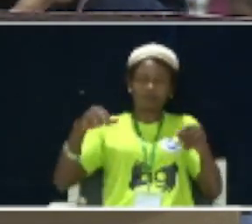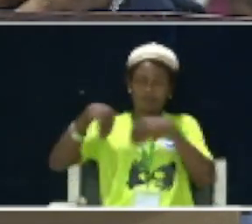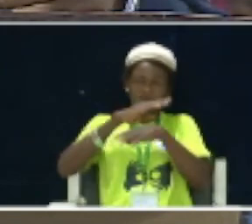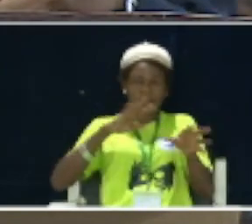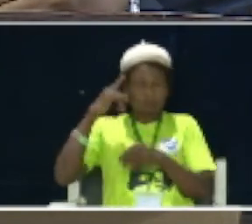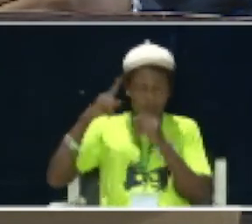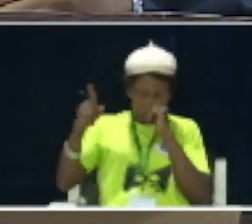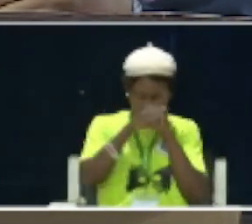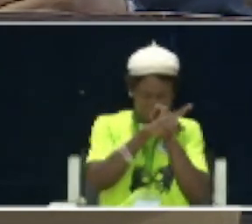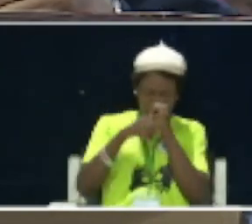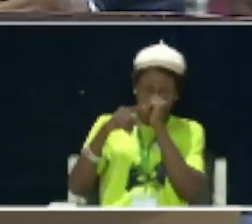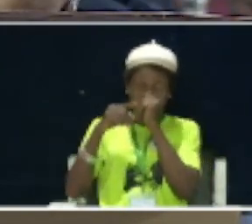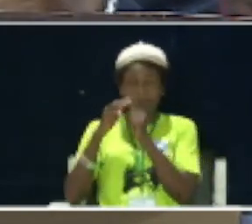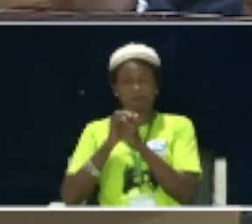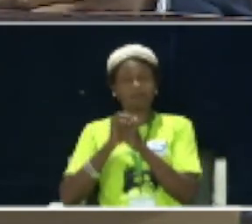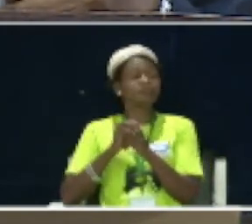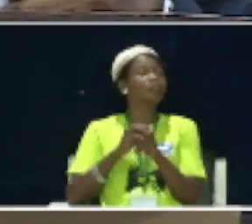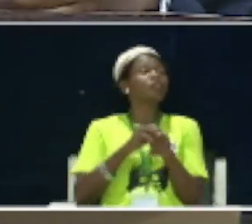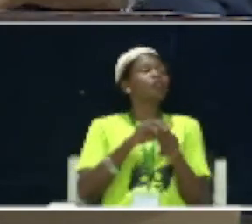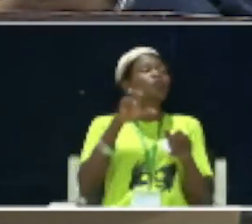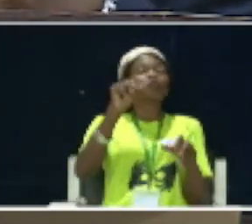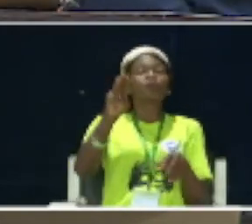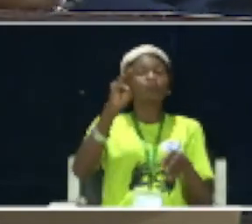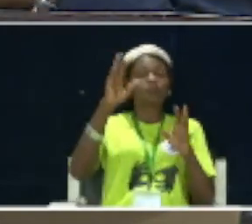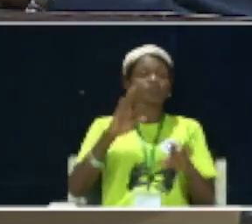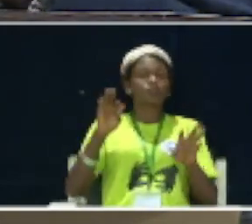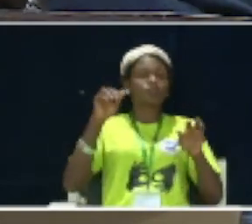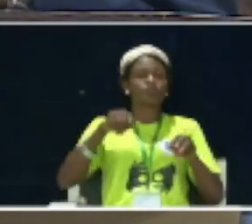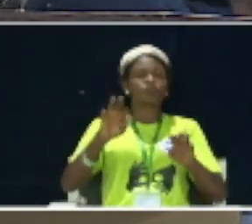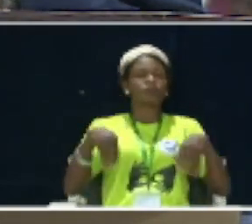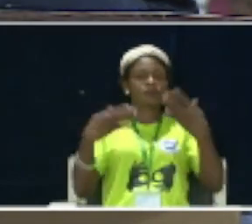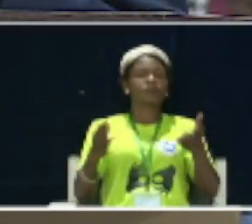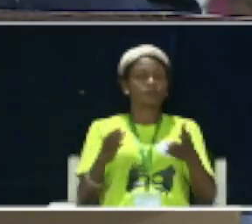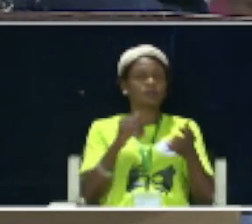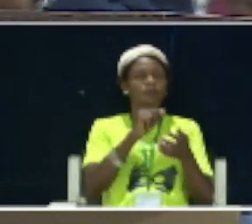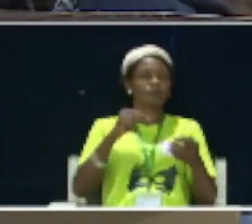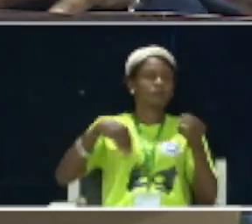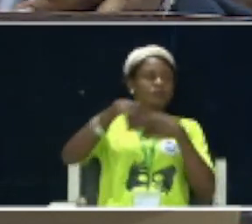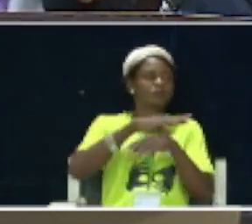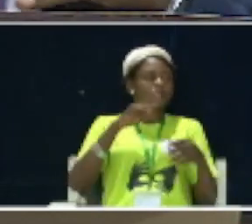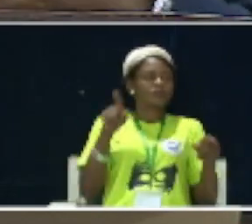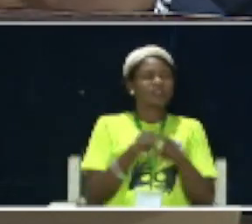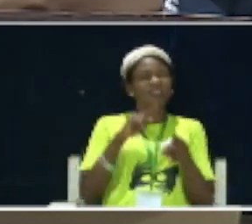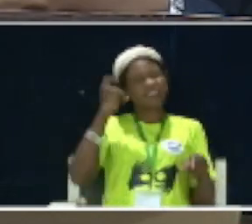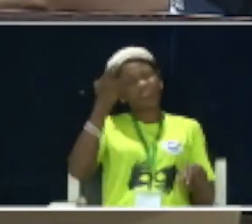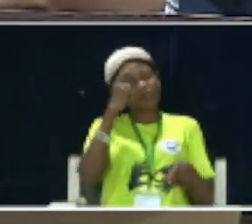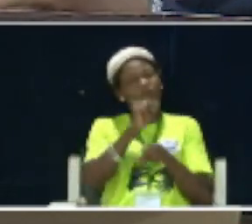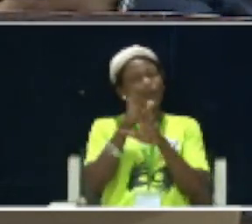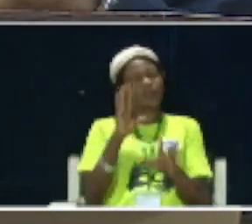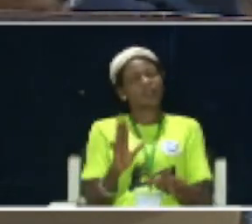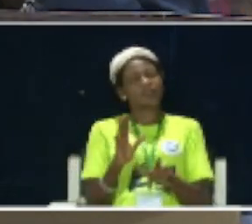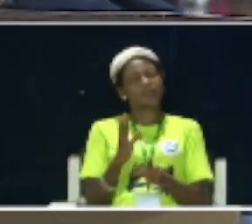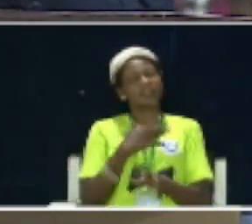you. No millionaire should give an offering like a civil servant.